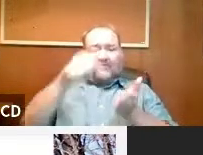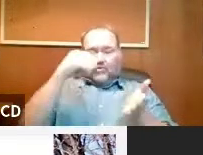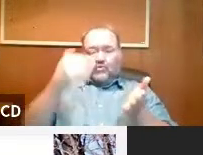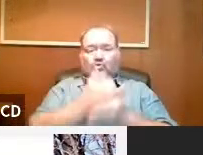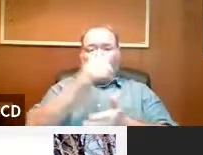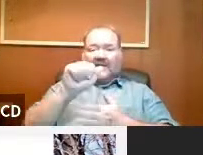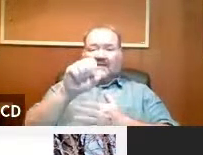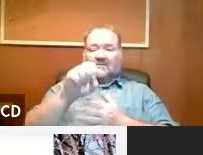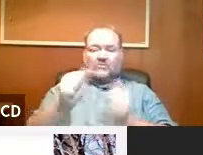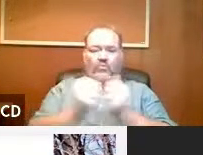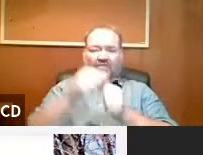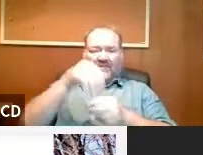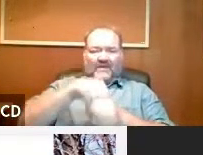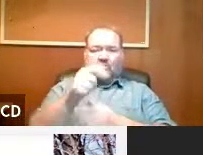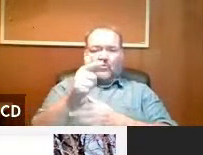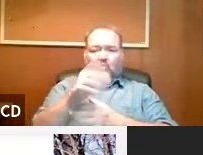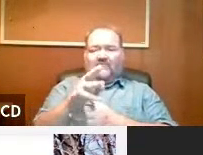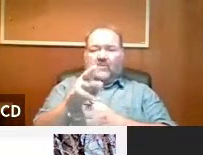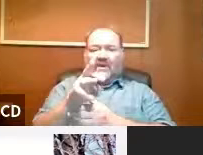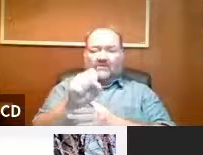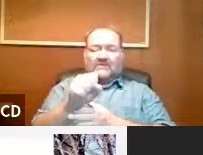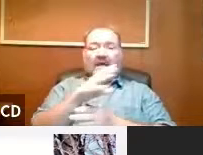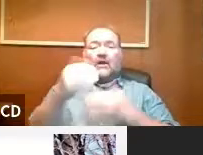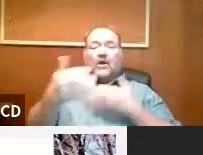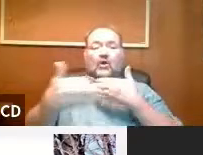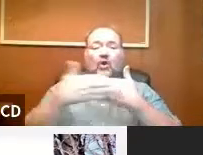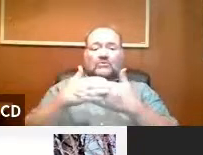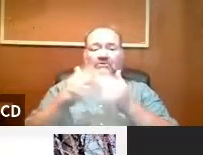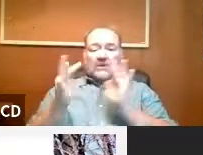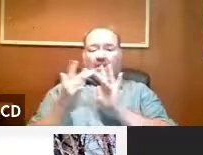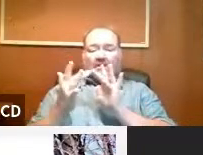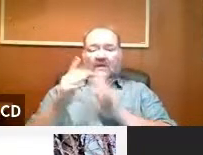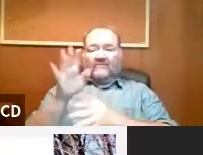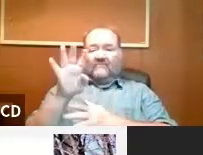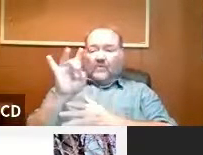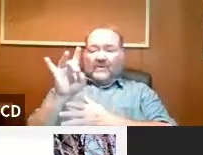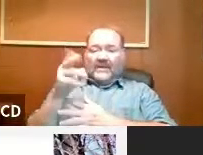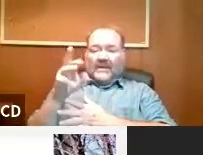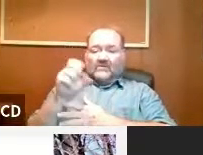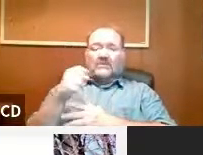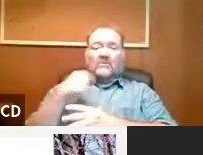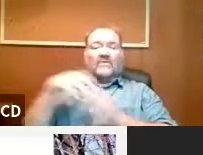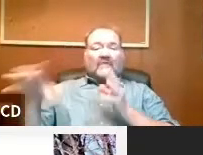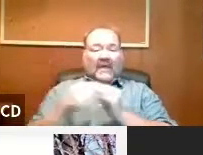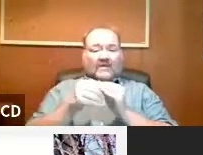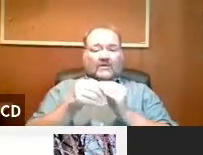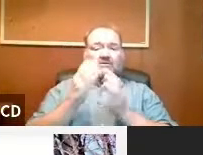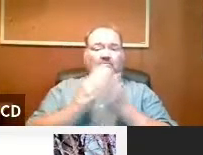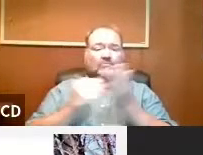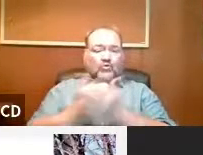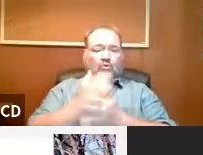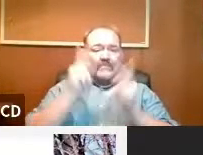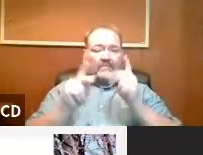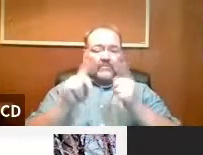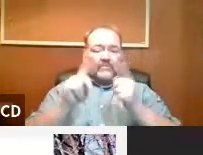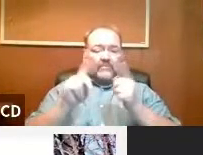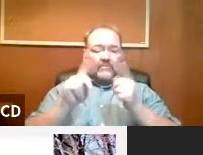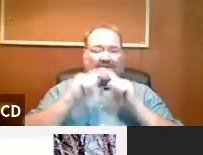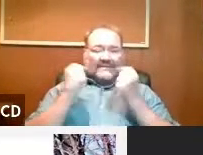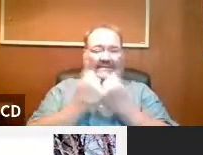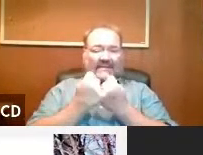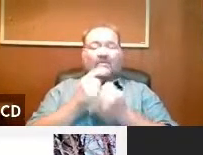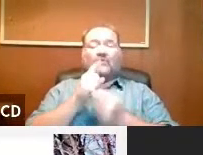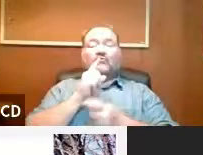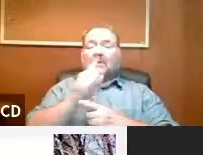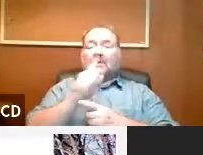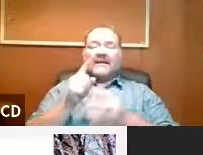within 24 hours and close contacts within 48 hours. We have added some new folks to our team again. This is really all about